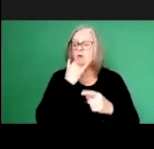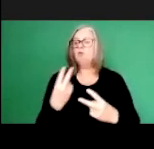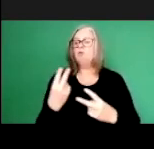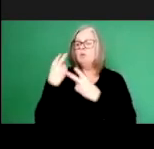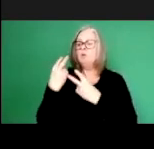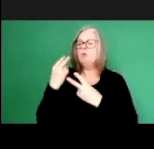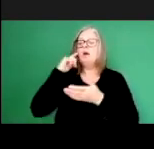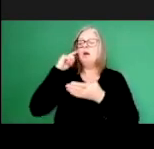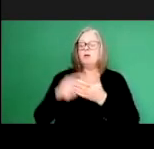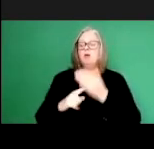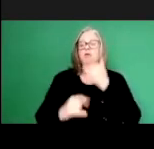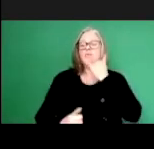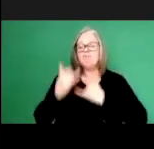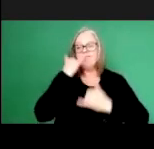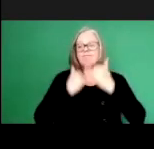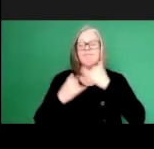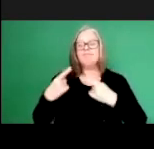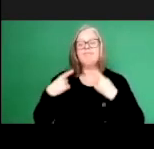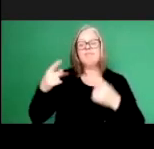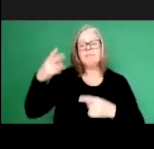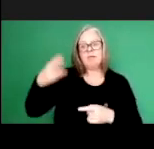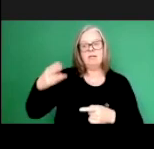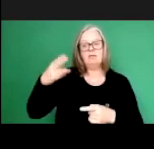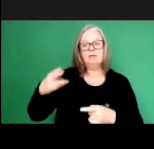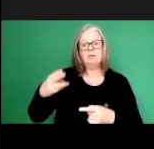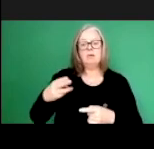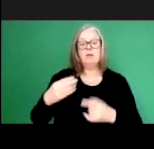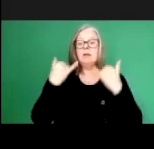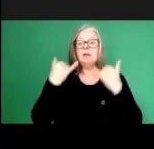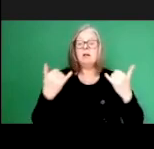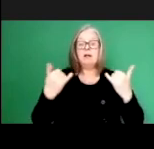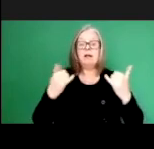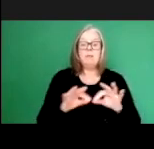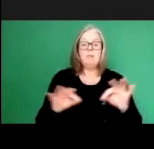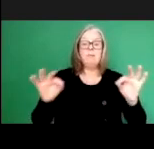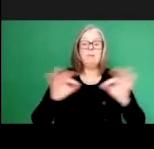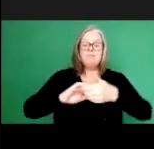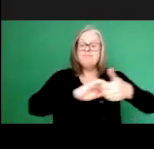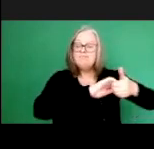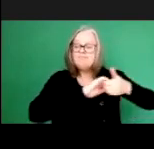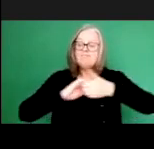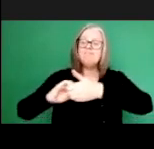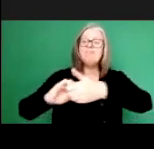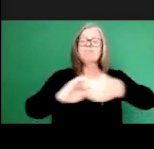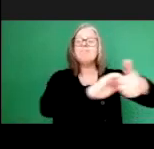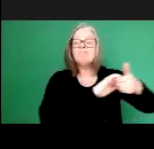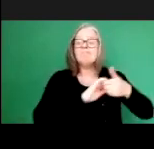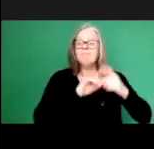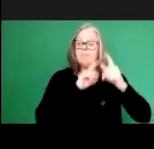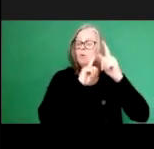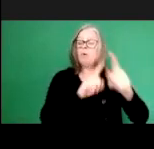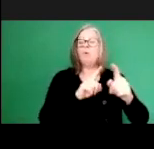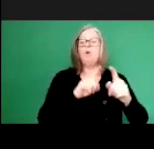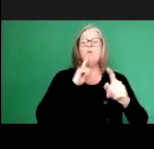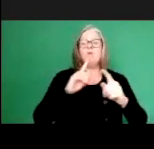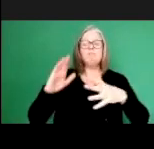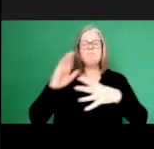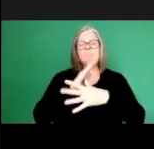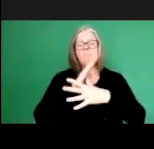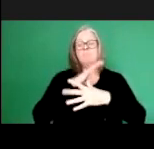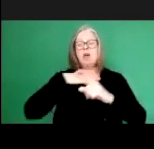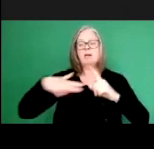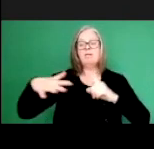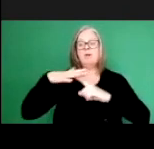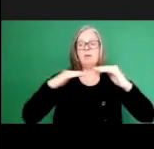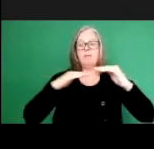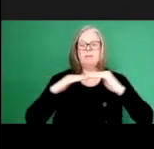Our urgency now is to maximize our collective convergence towards an ethics of care in the spirit of solidarity and to bend the arc of justice and